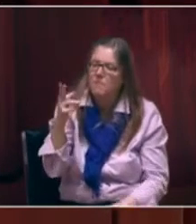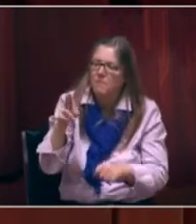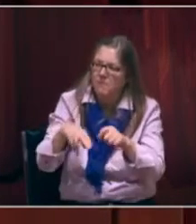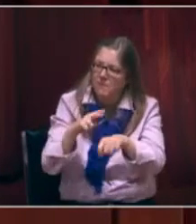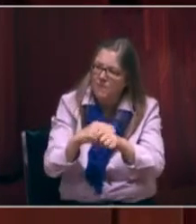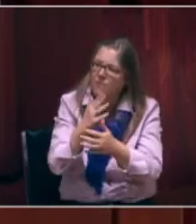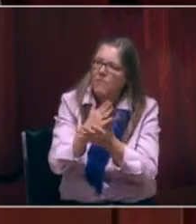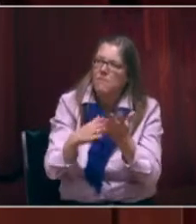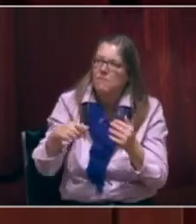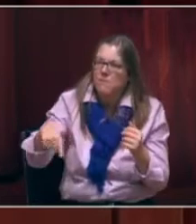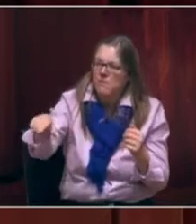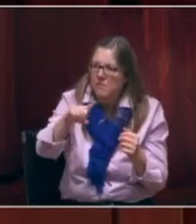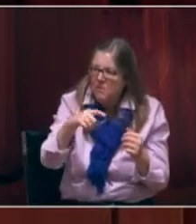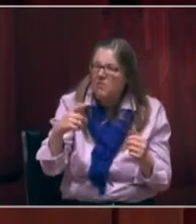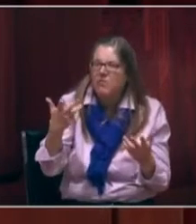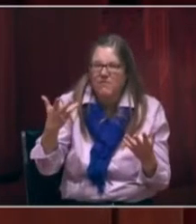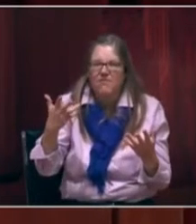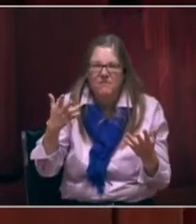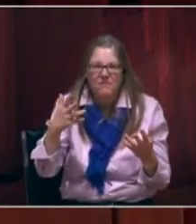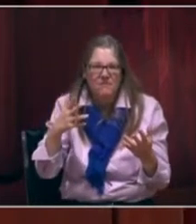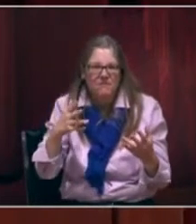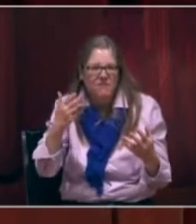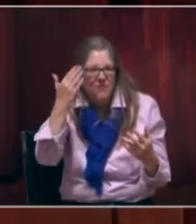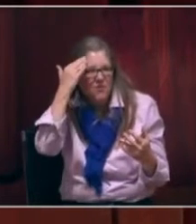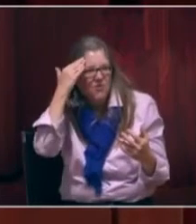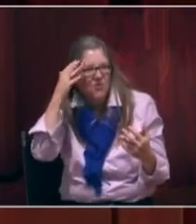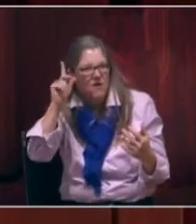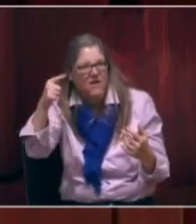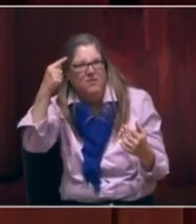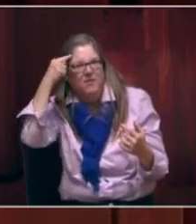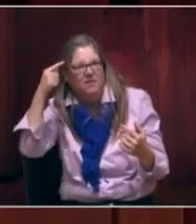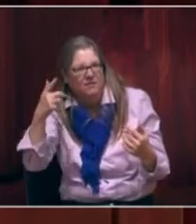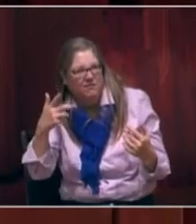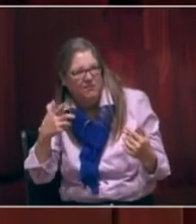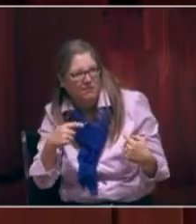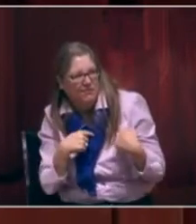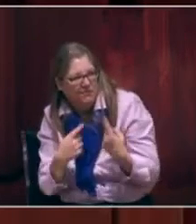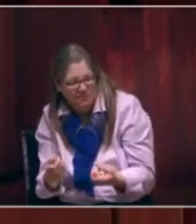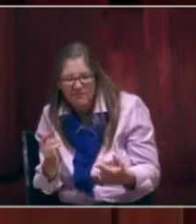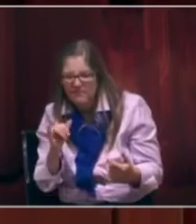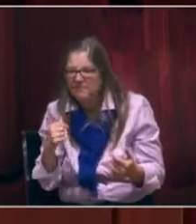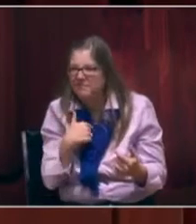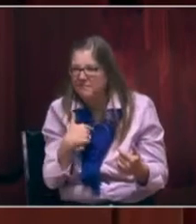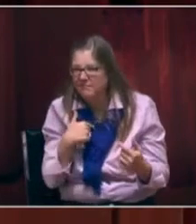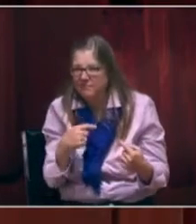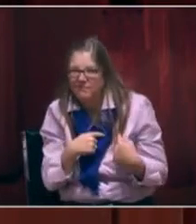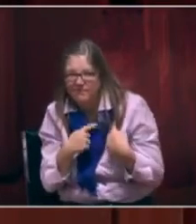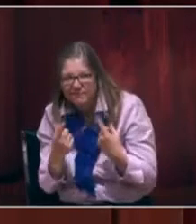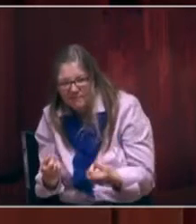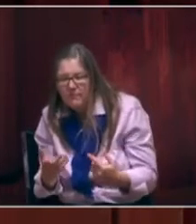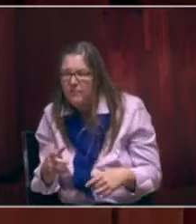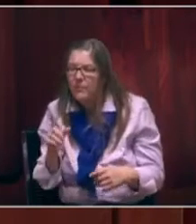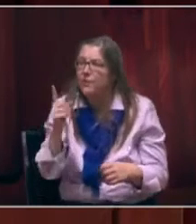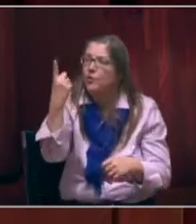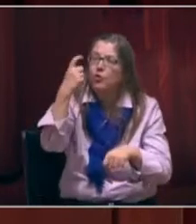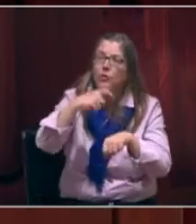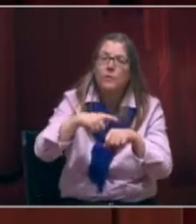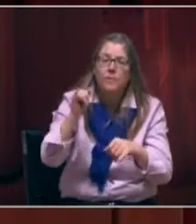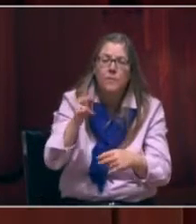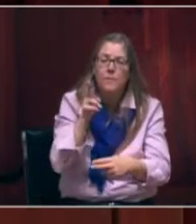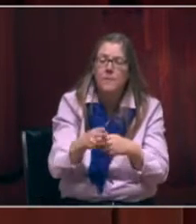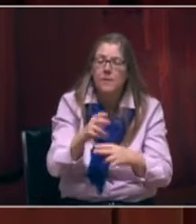in the room, and I suspect you've been around the government a little while, I got a little bit of gray in my beard also. So the first time we all heard the term CUI,